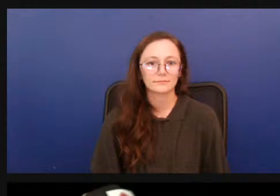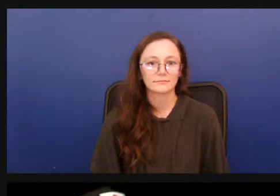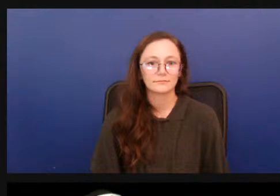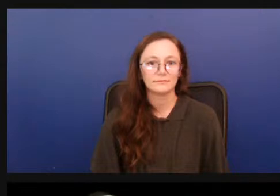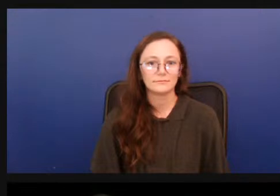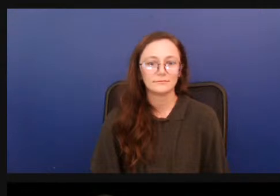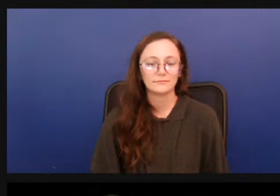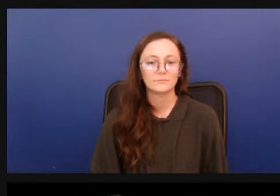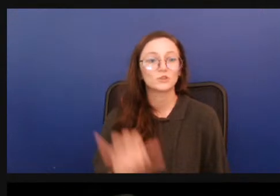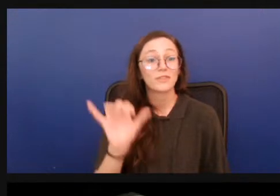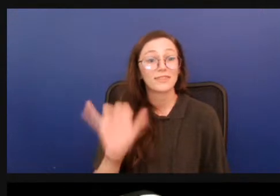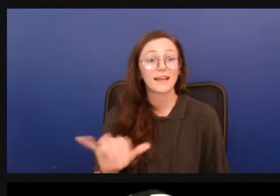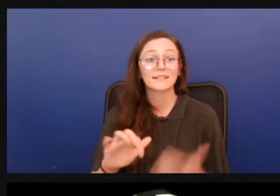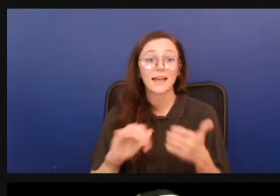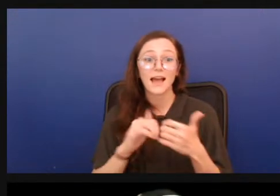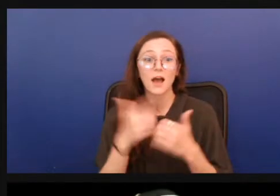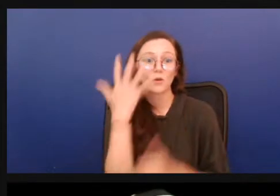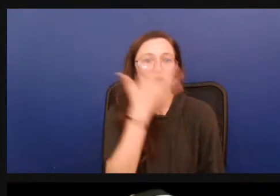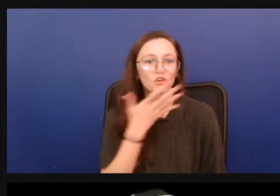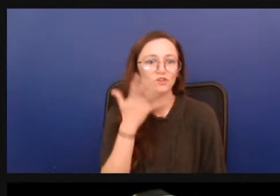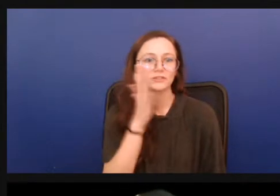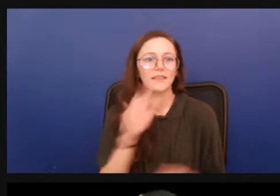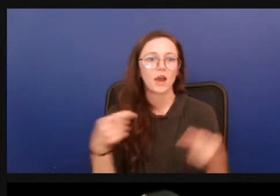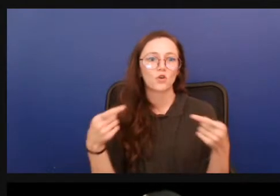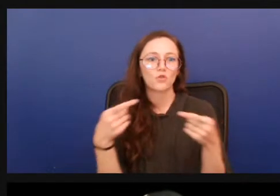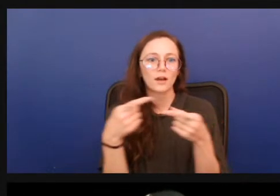So that's how it would look in cross-section, and